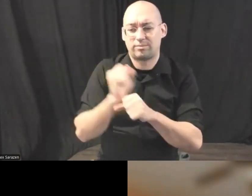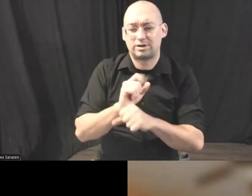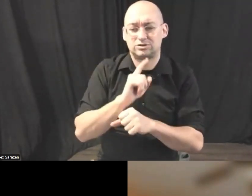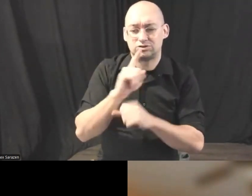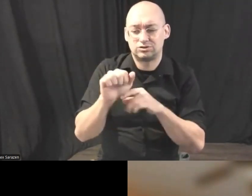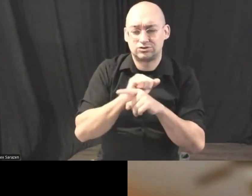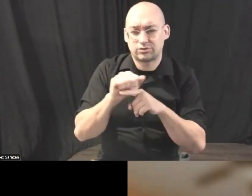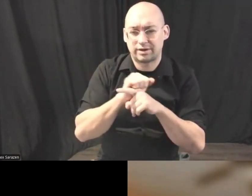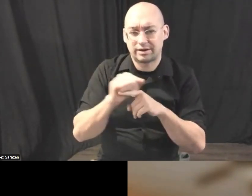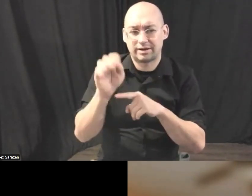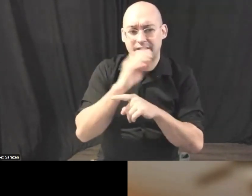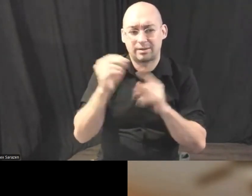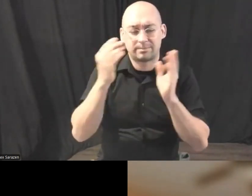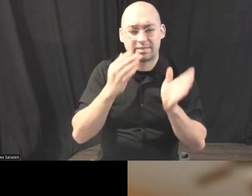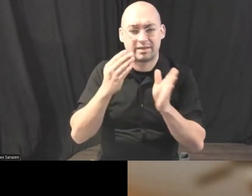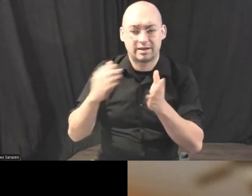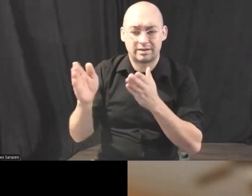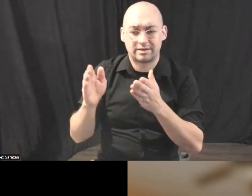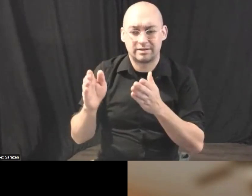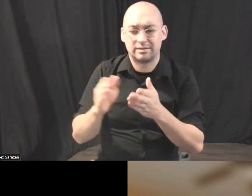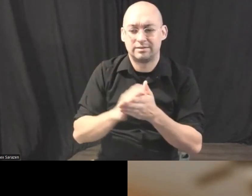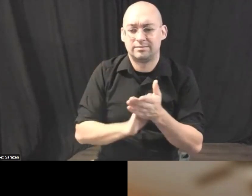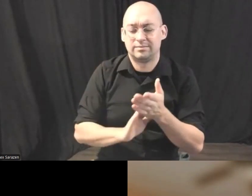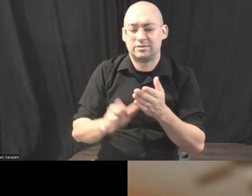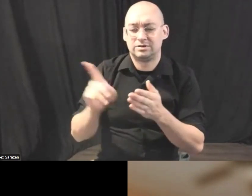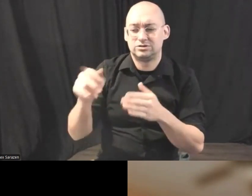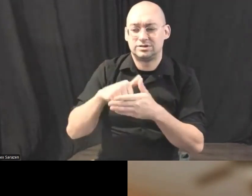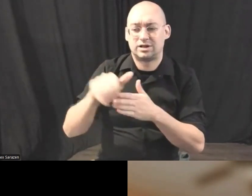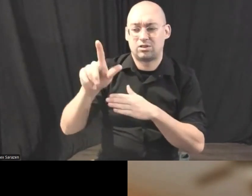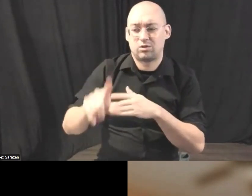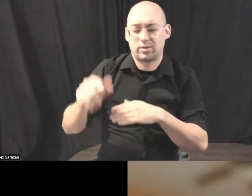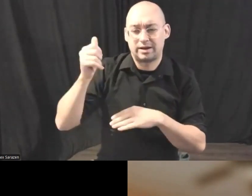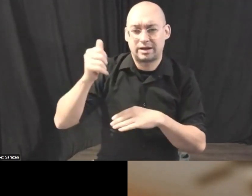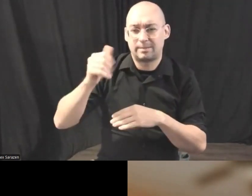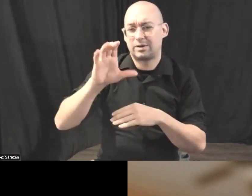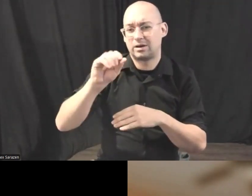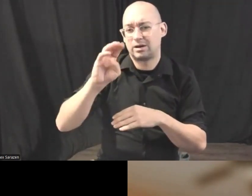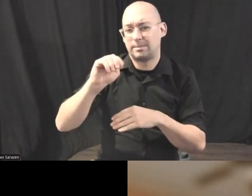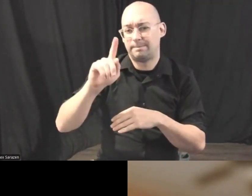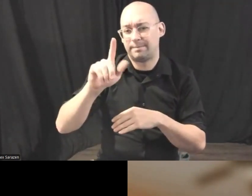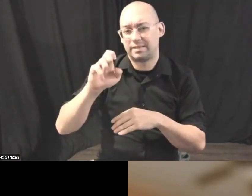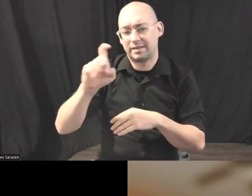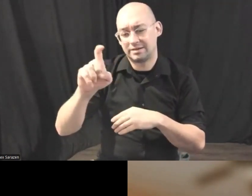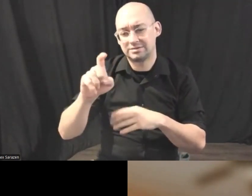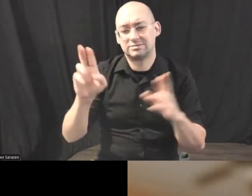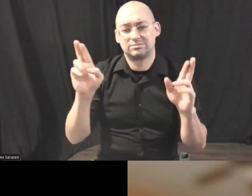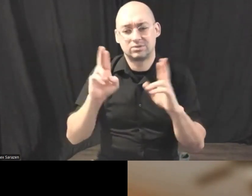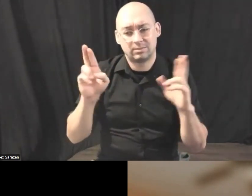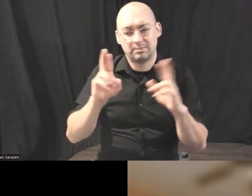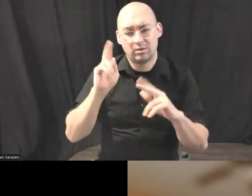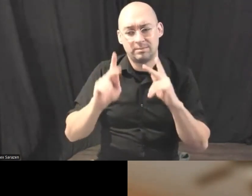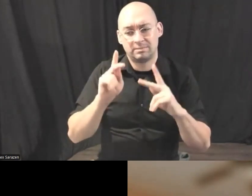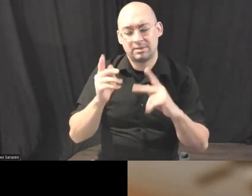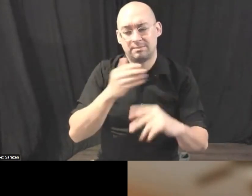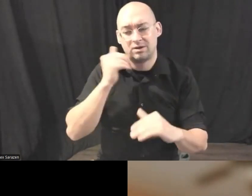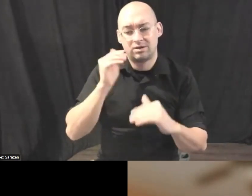and that there's a plan? She's in a low-income complex where we could easily be preparing people better than my grandma saying